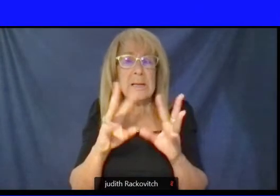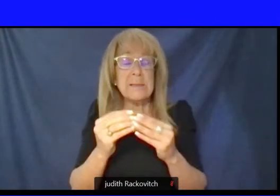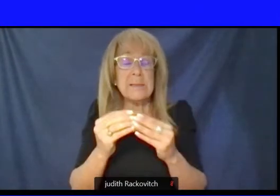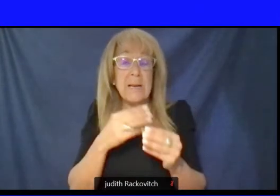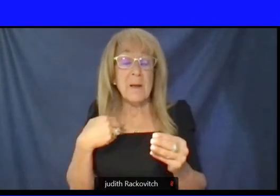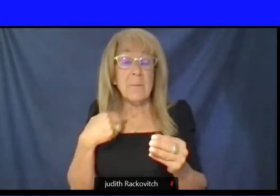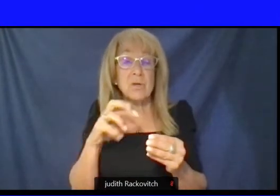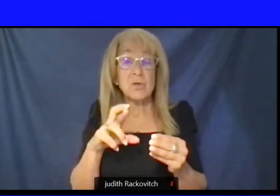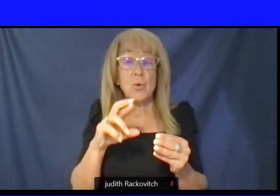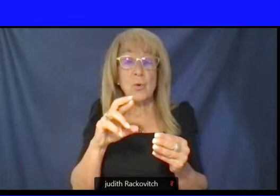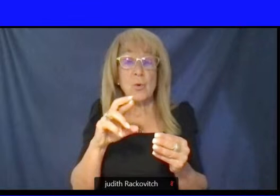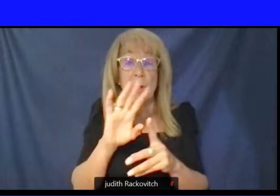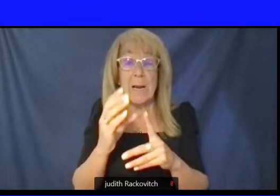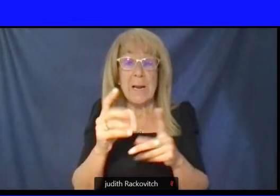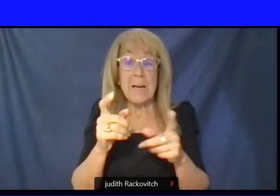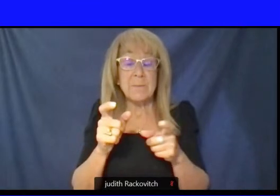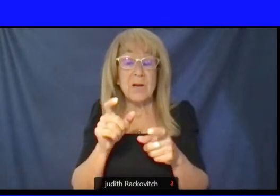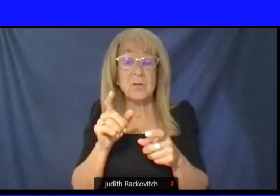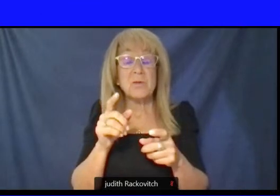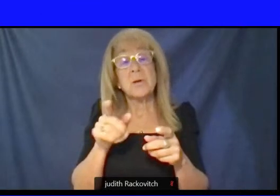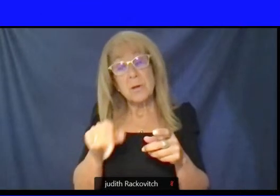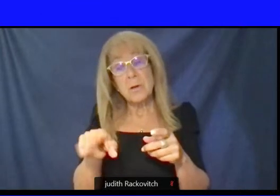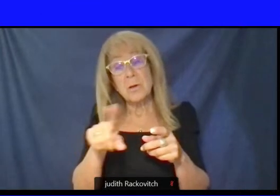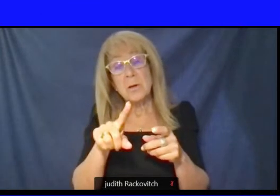Yes. Barbara Lowe.